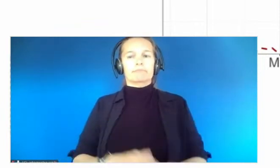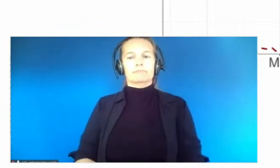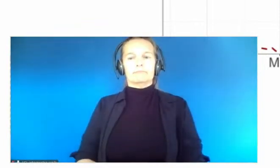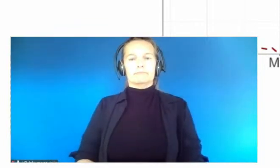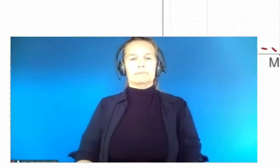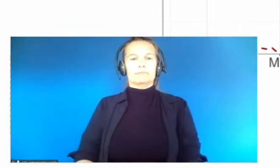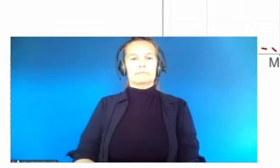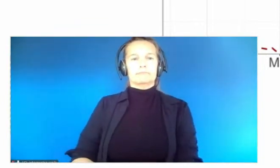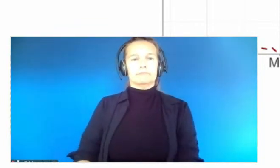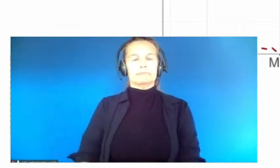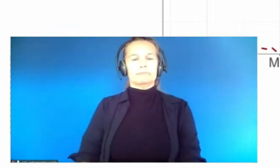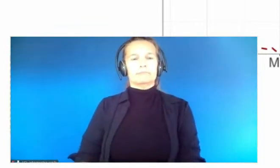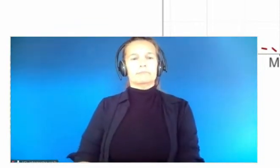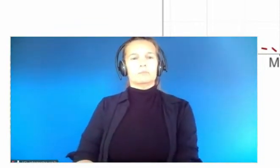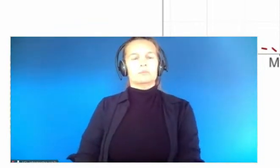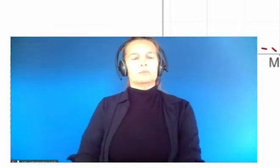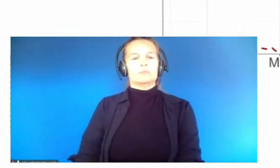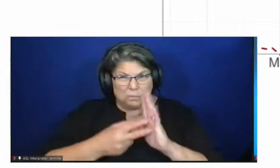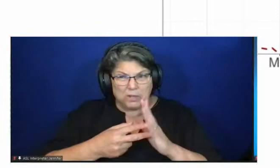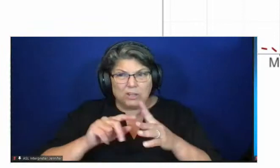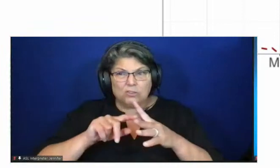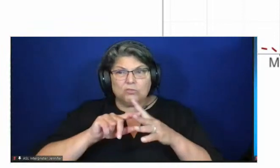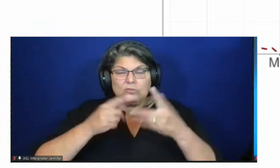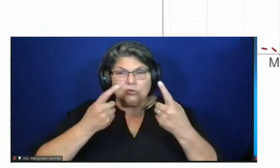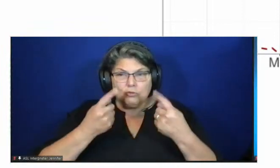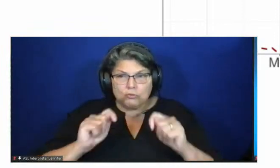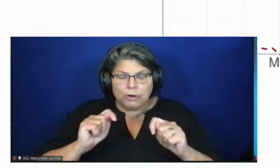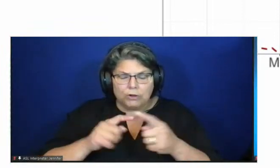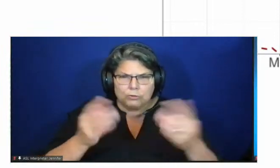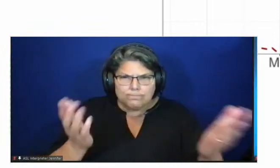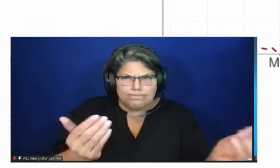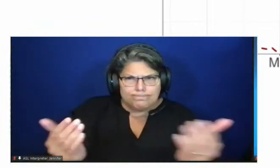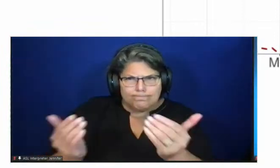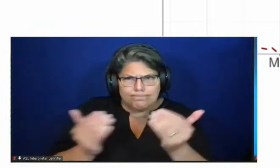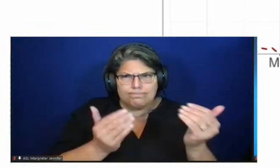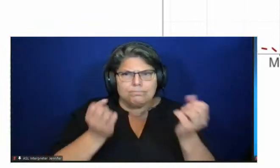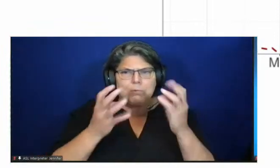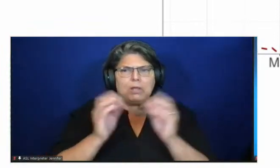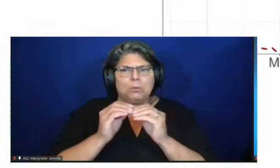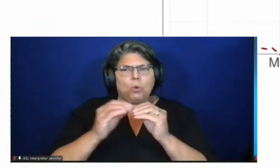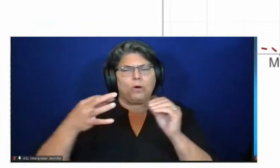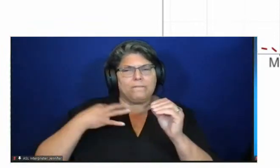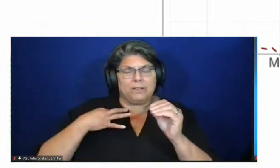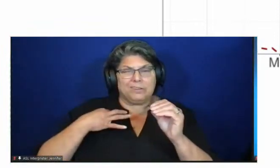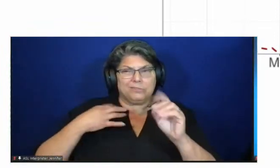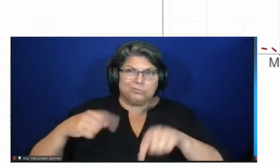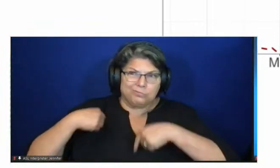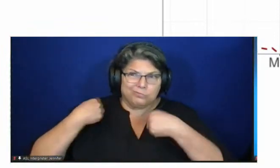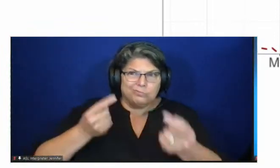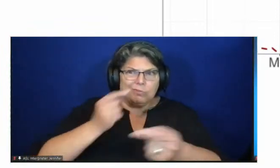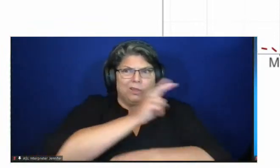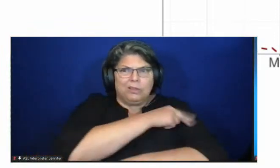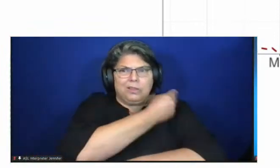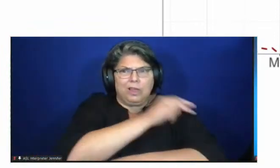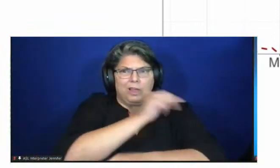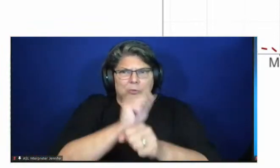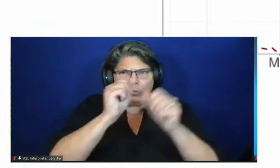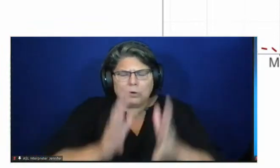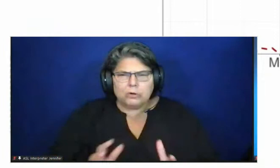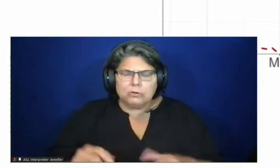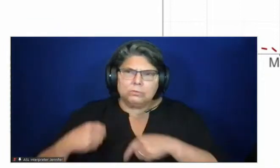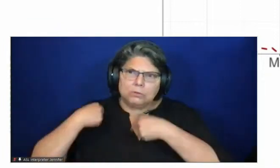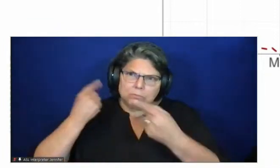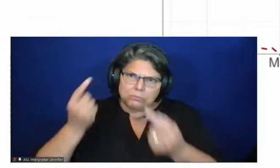large mobilization of our community volunteers, since the hospital workers who have helped so much in the last winter and